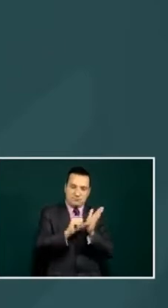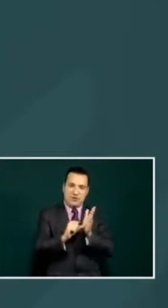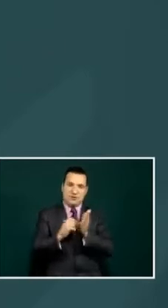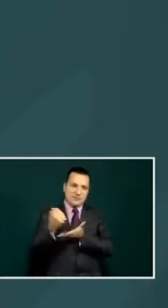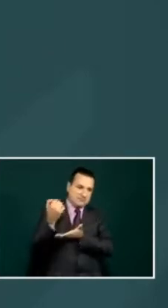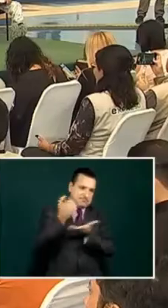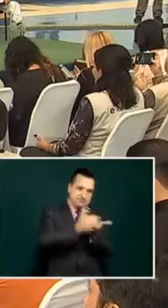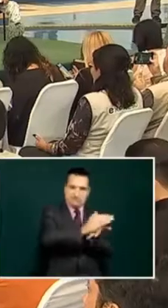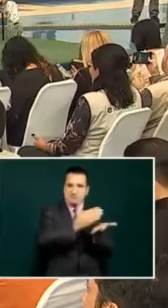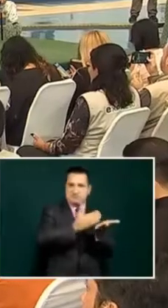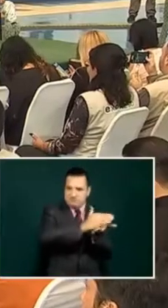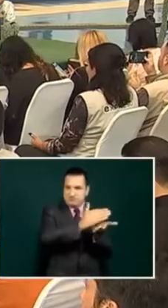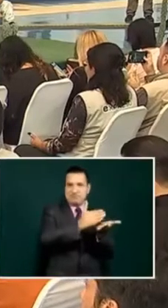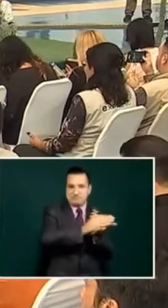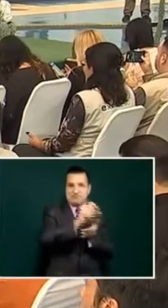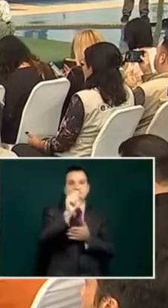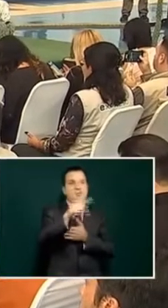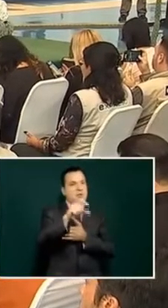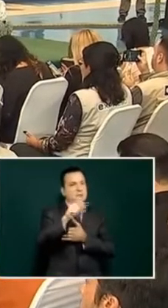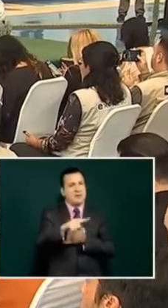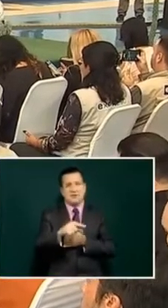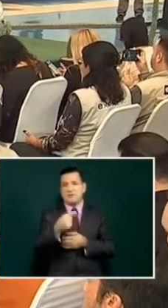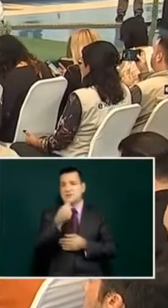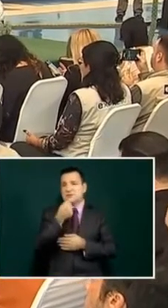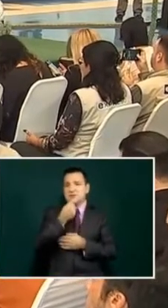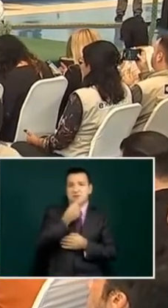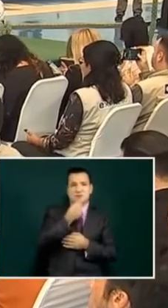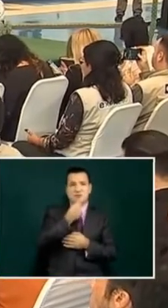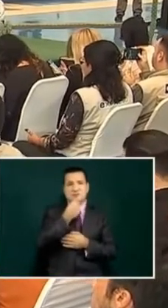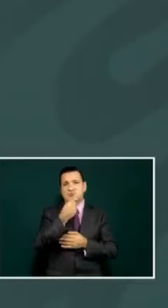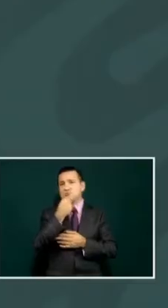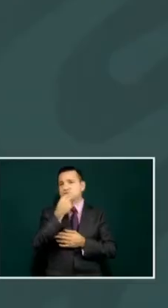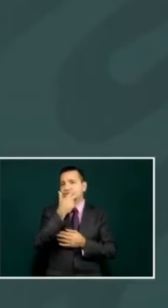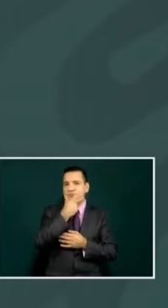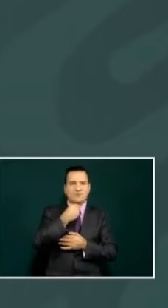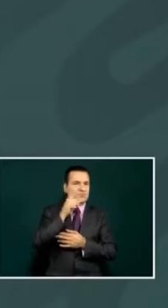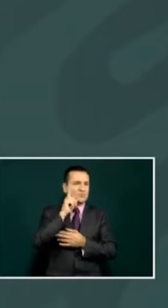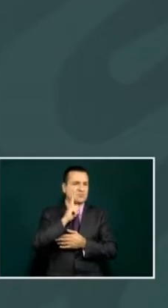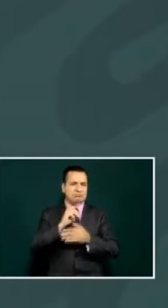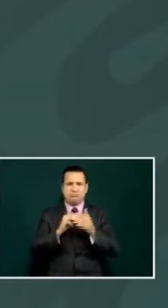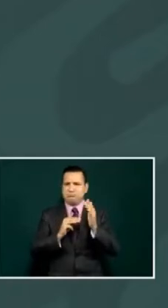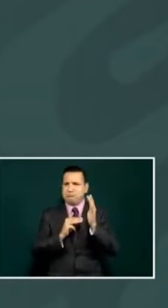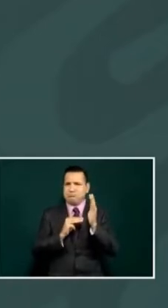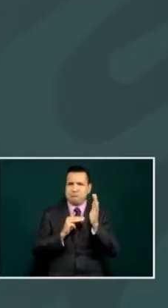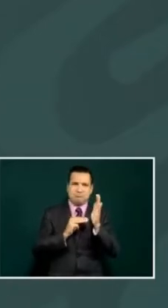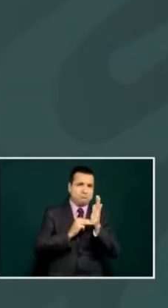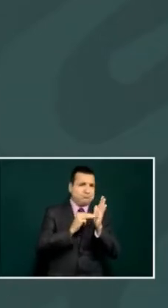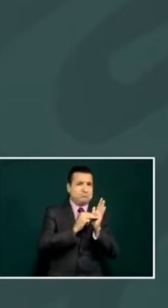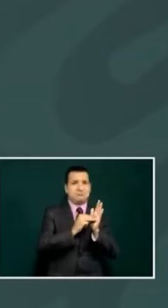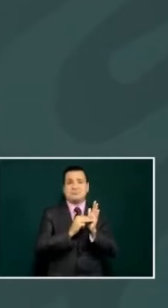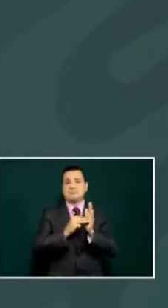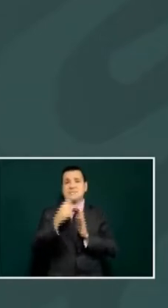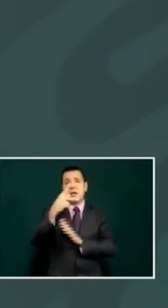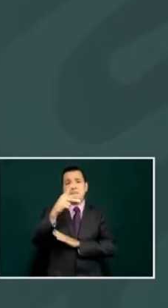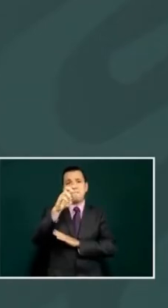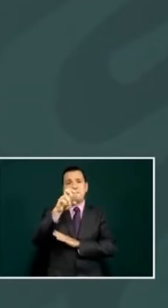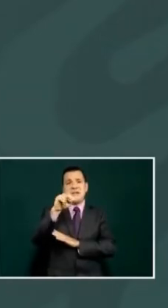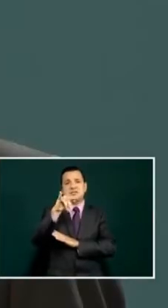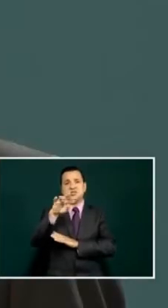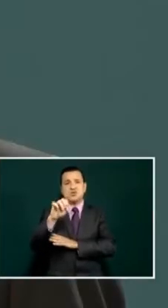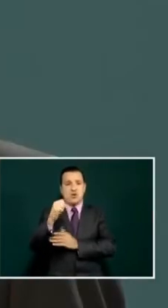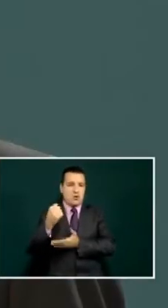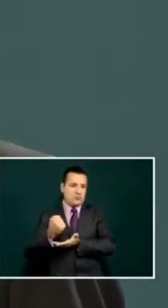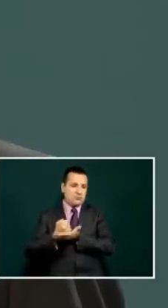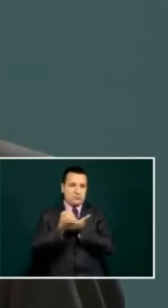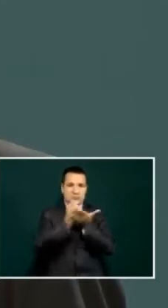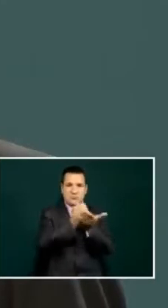bi-minstral which also thousands of children that are